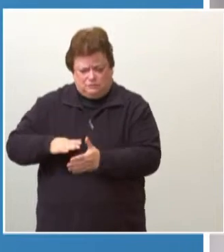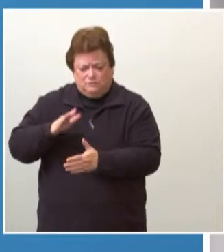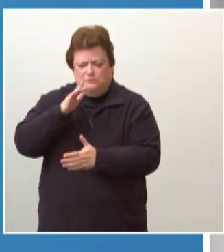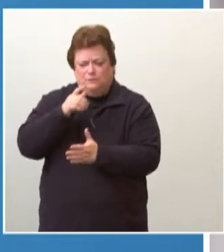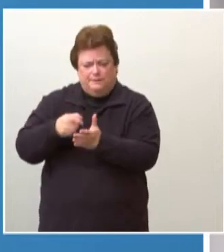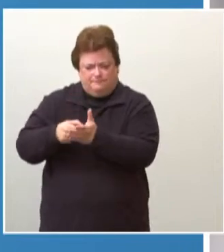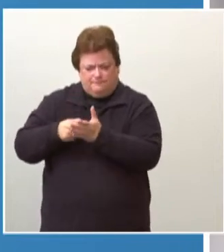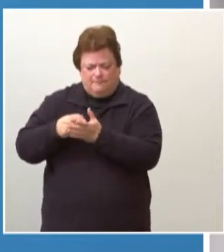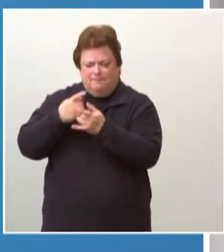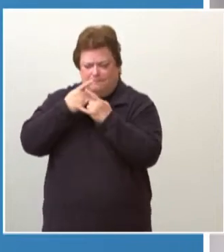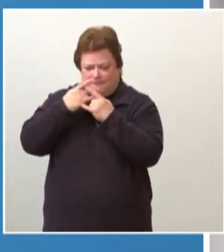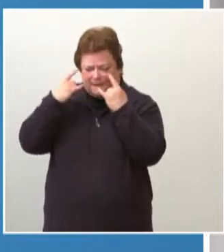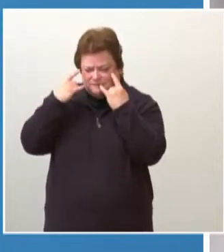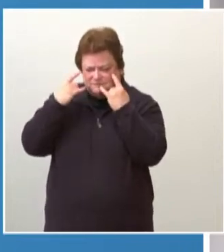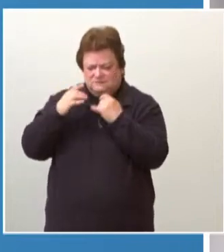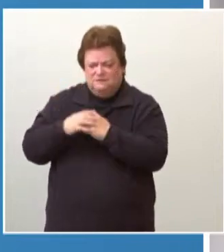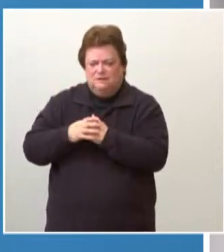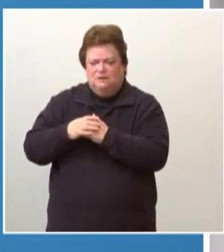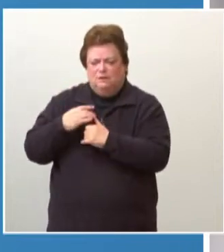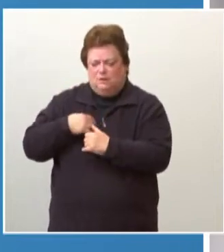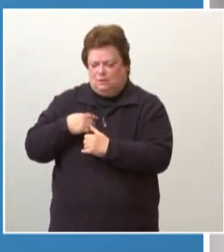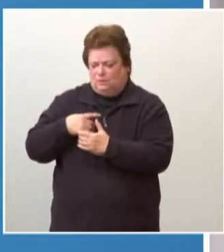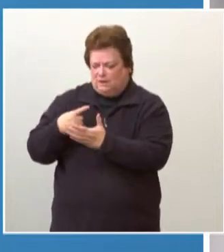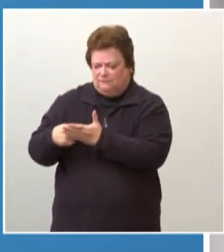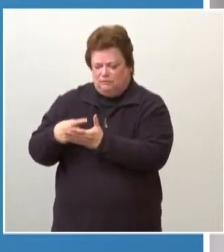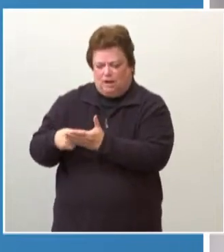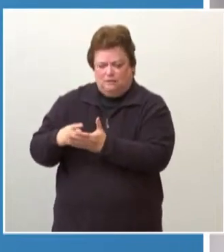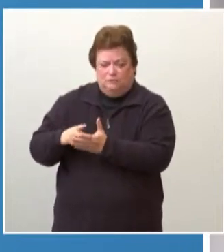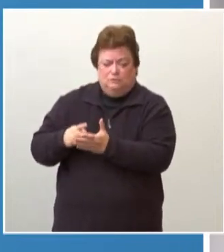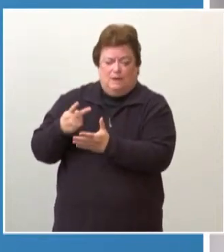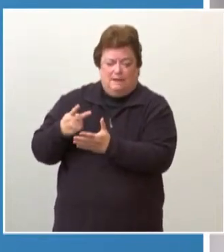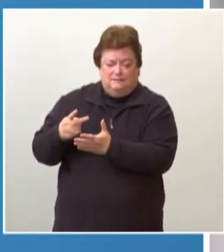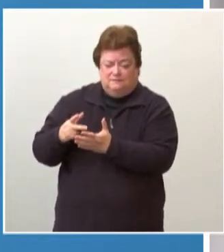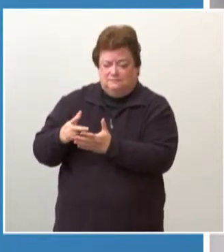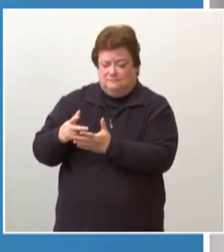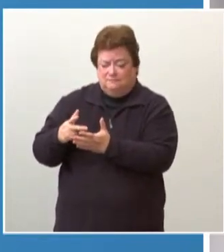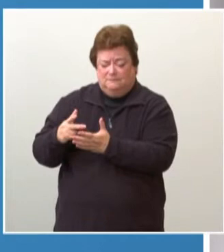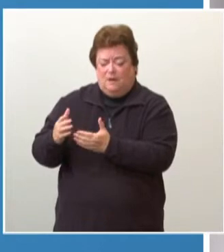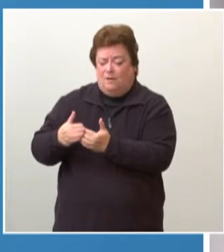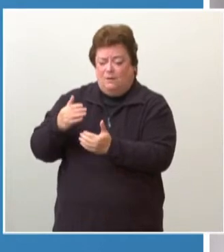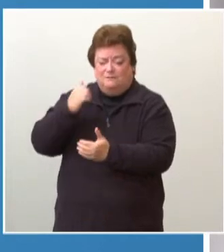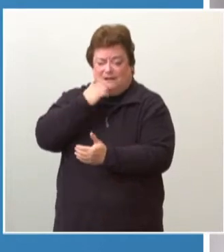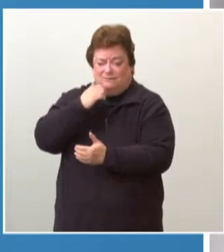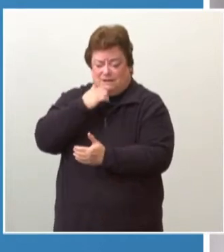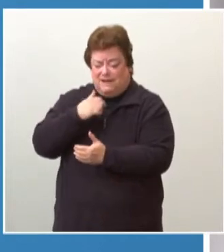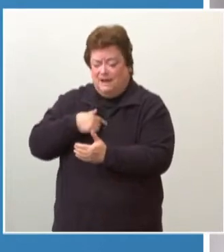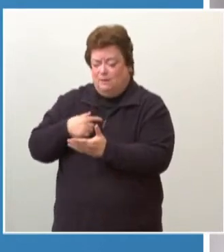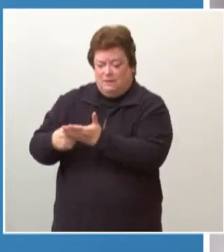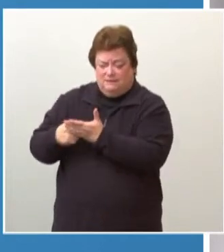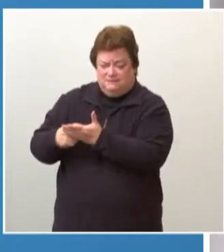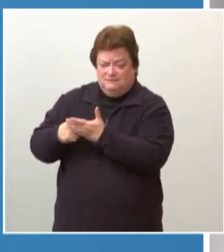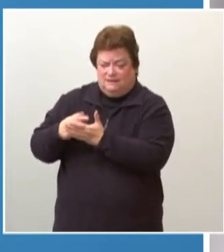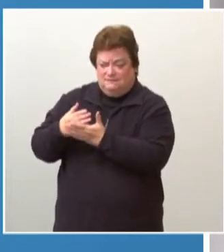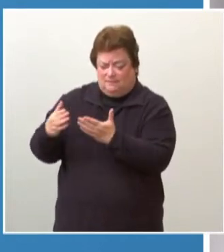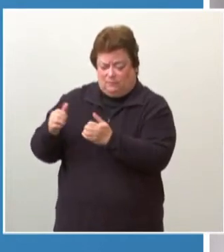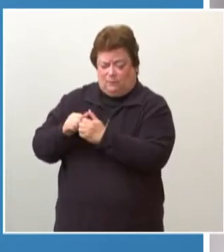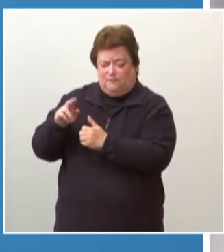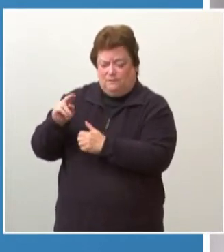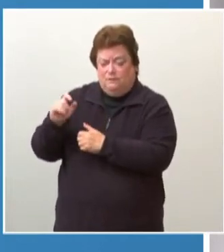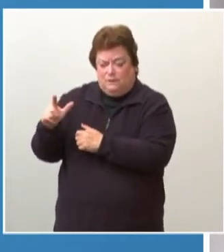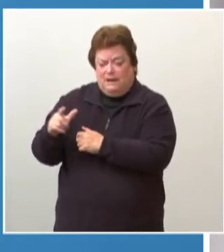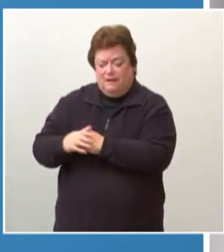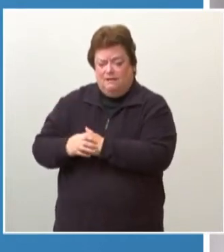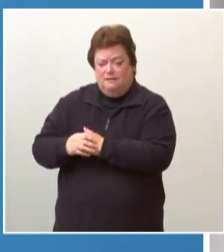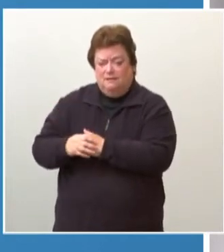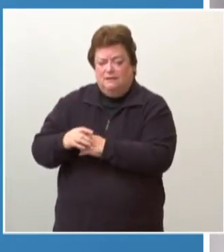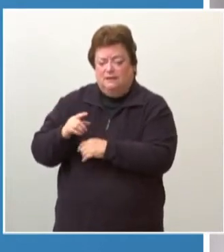masked. We talk at least twice a week, sometimes even every day. We are working on some things. But we